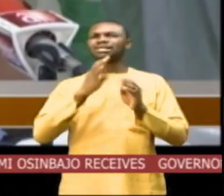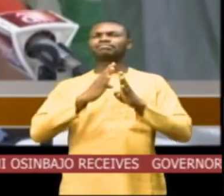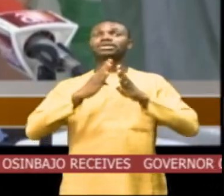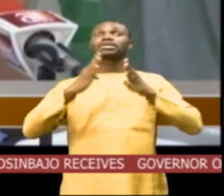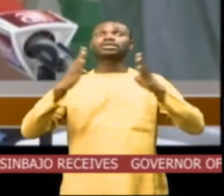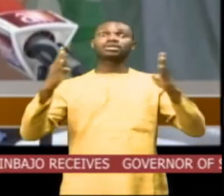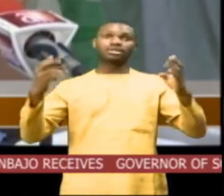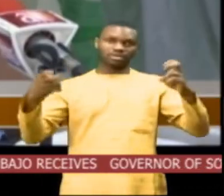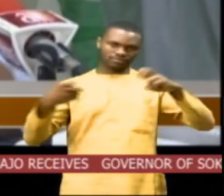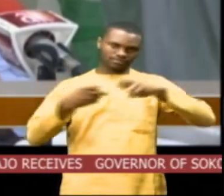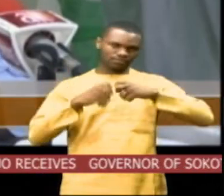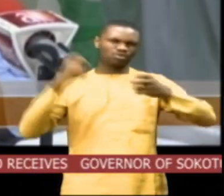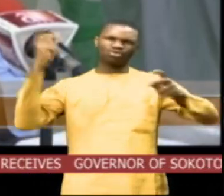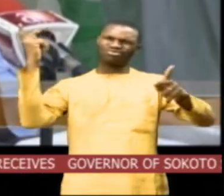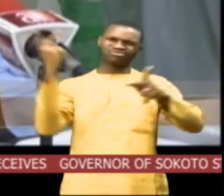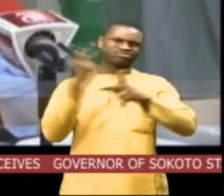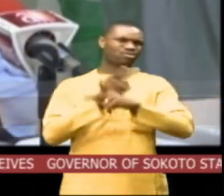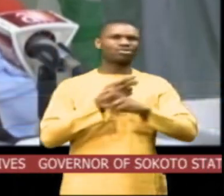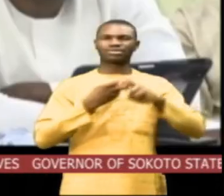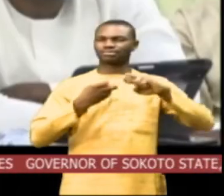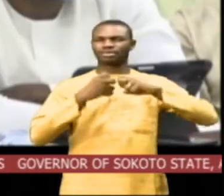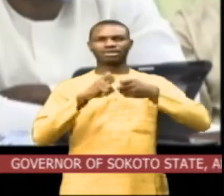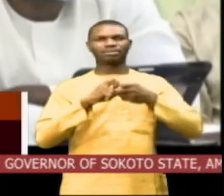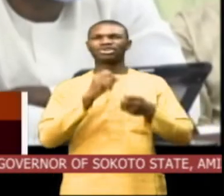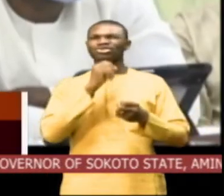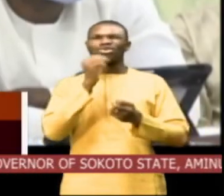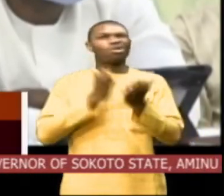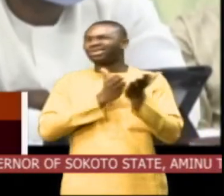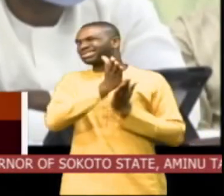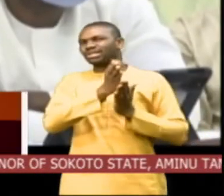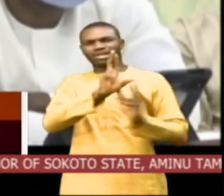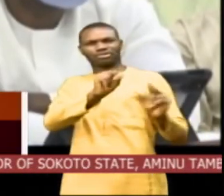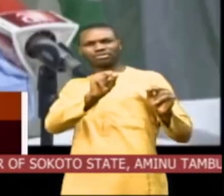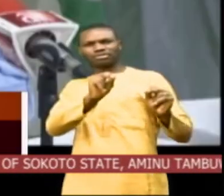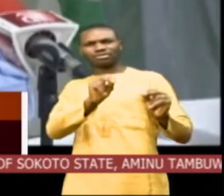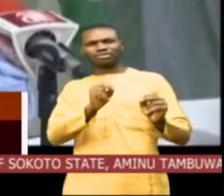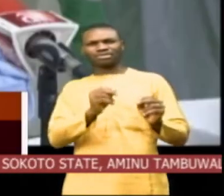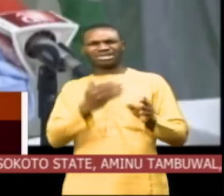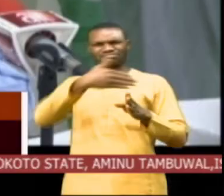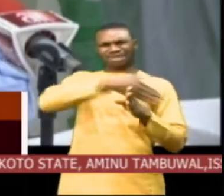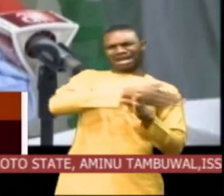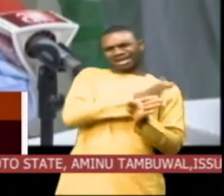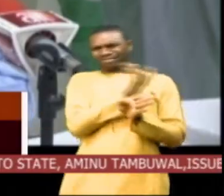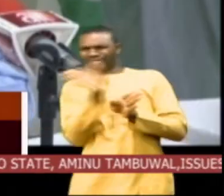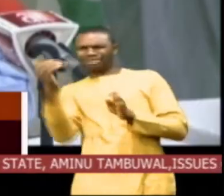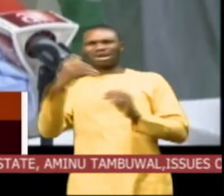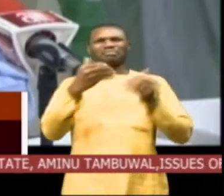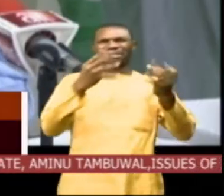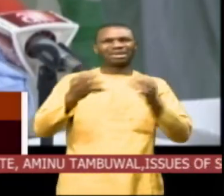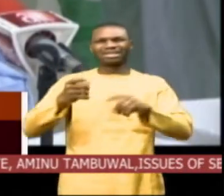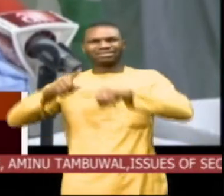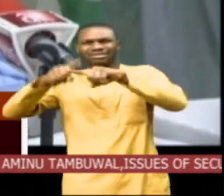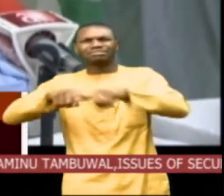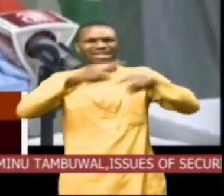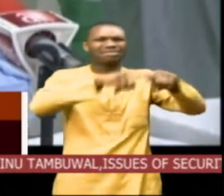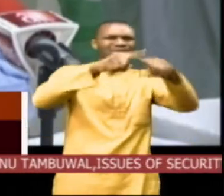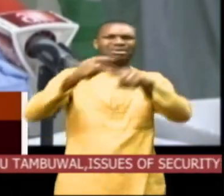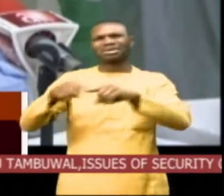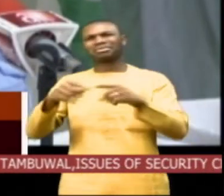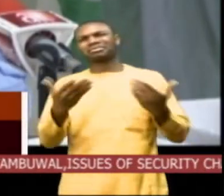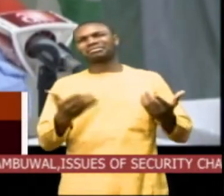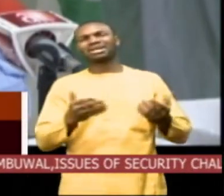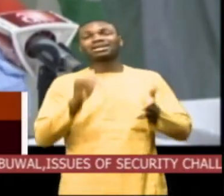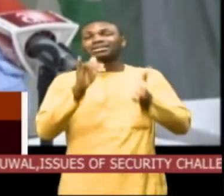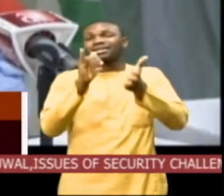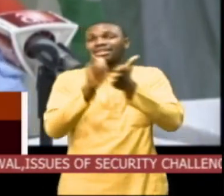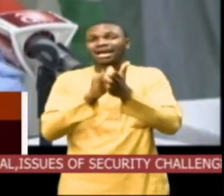us to be able to deliver the service. The National Assembly Joint Committee on ICT and Cybercrime, after taking a